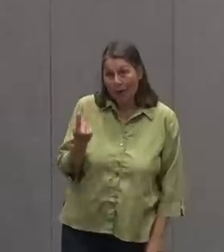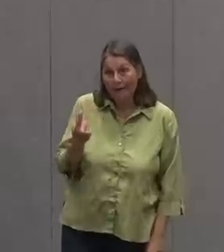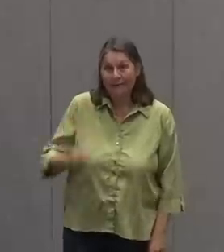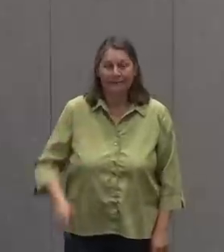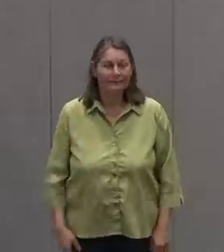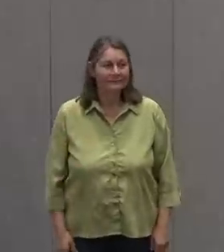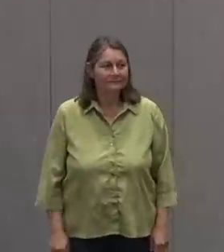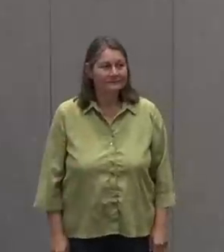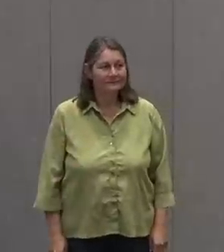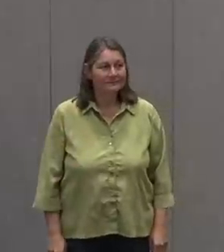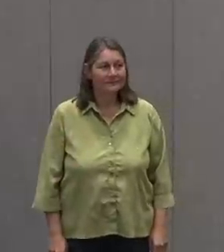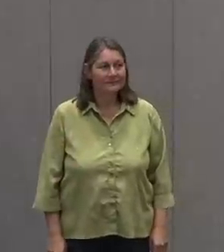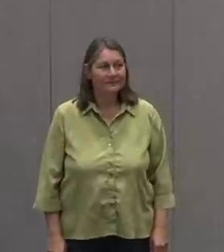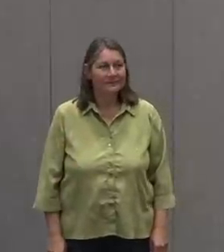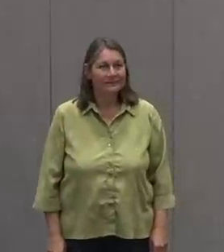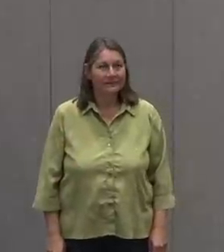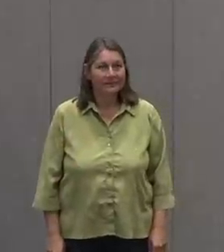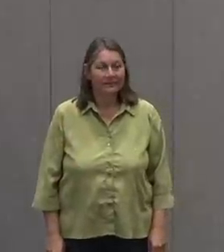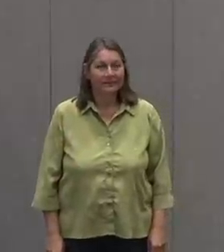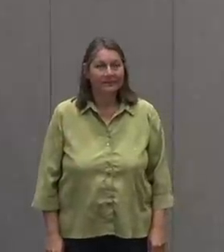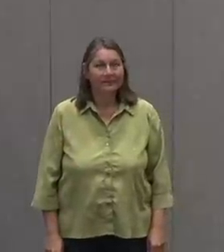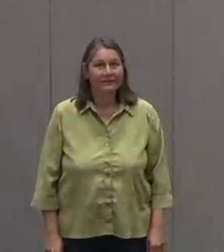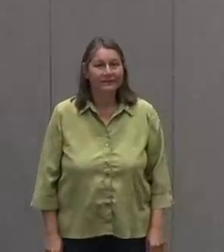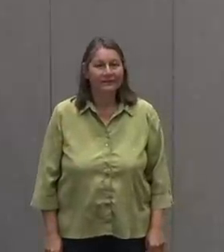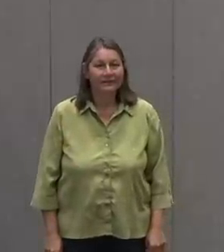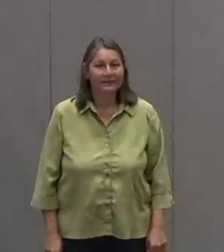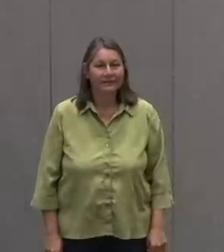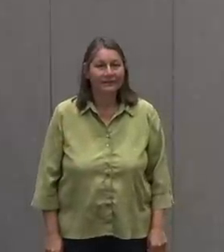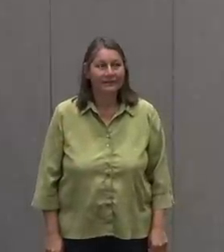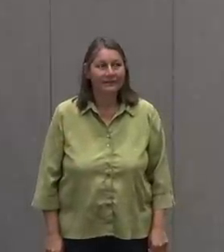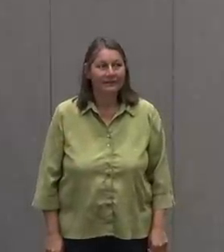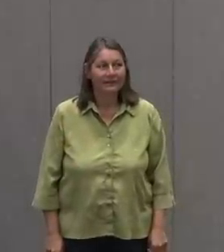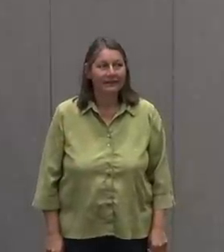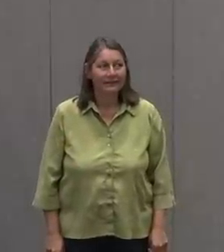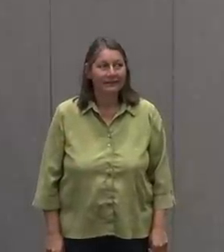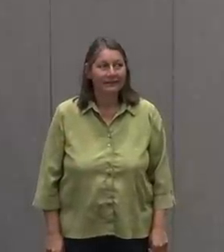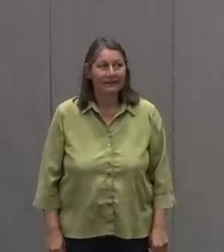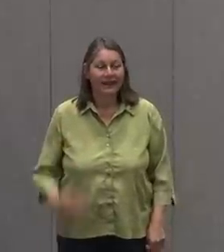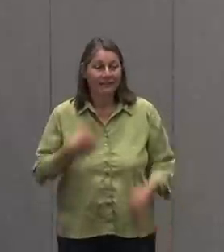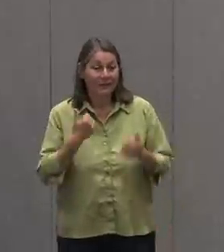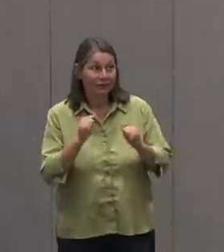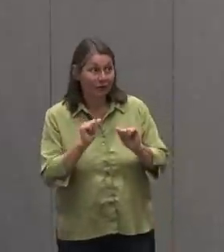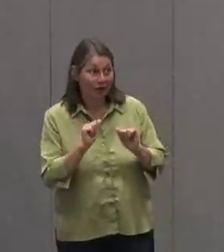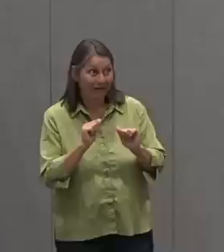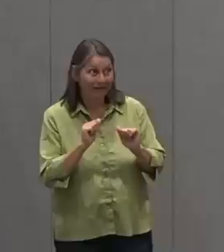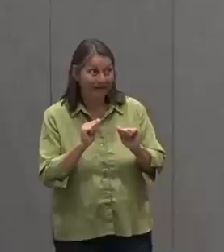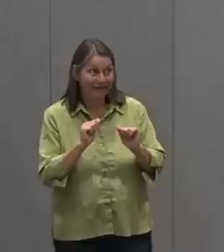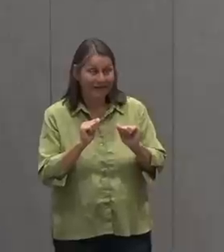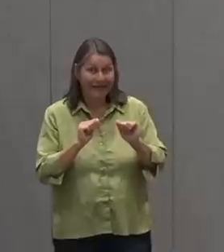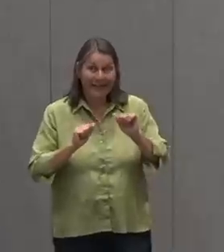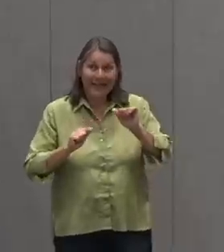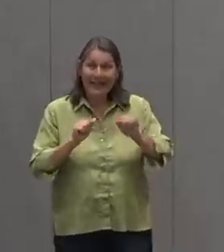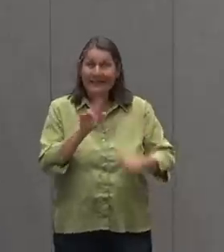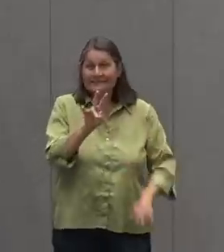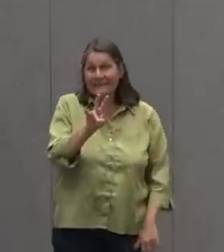Okay. You try this. I'm going to do